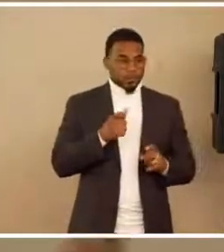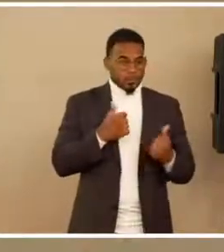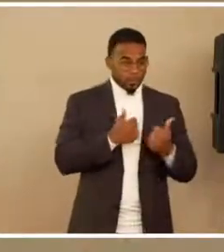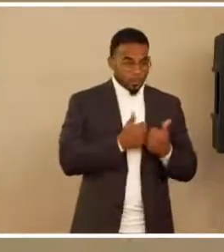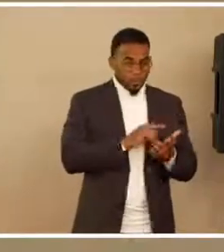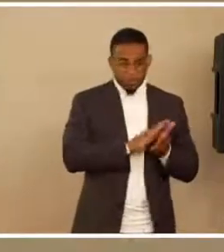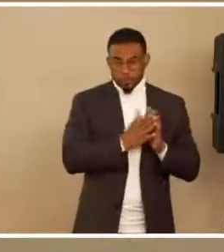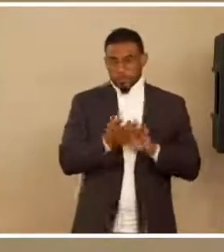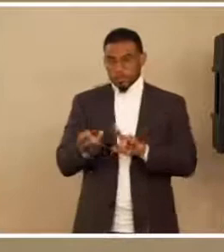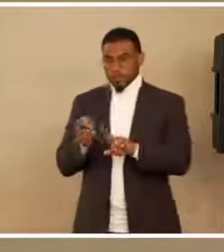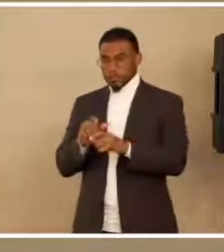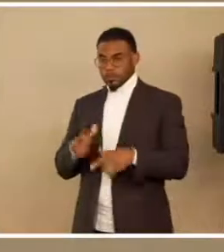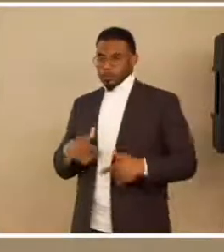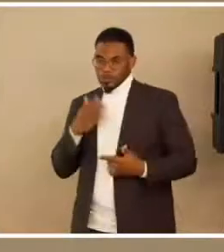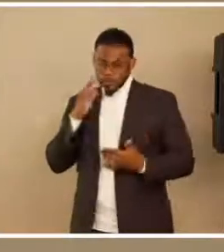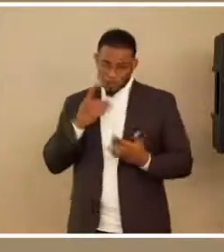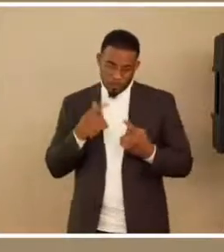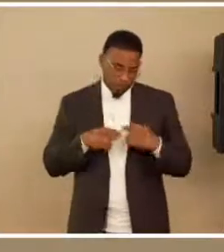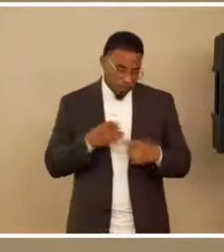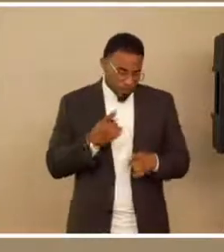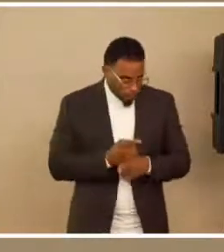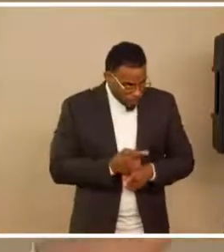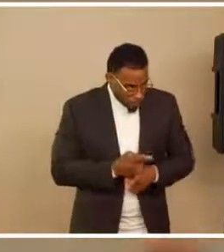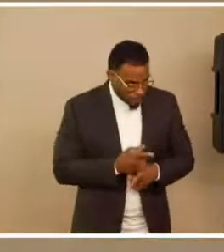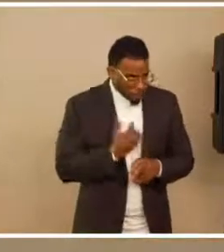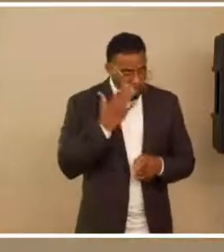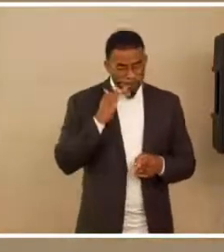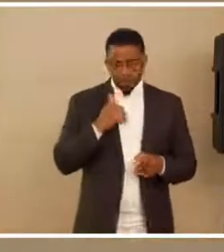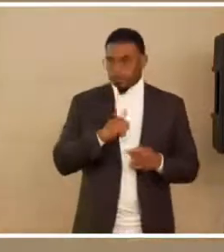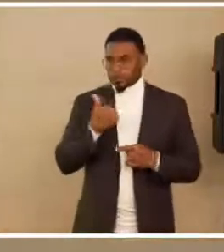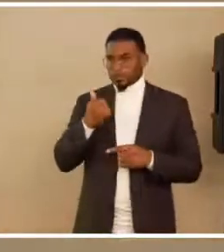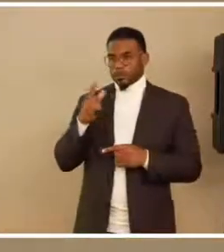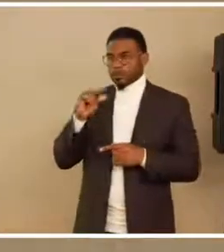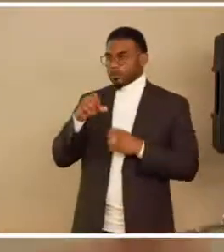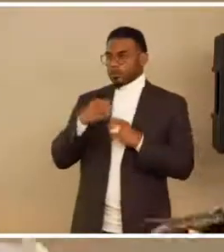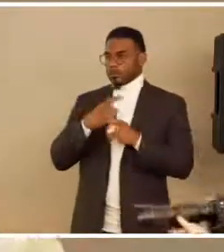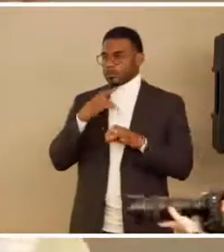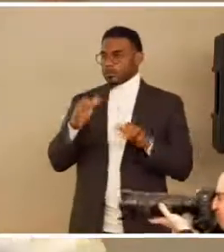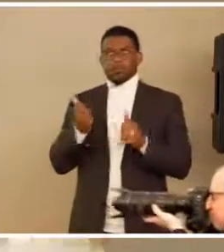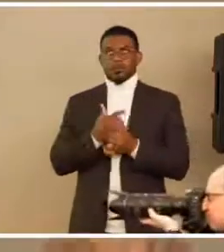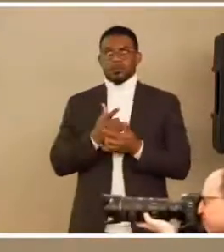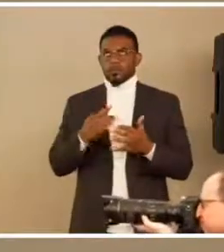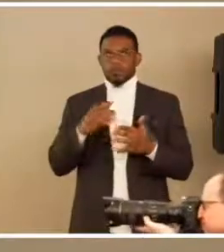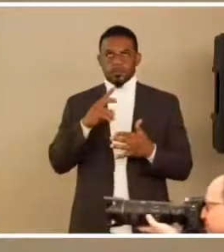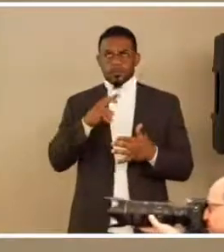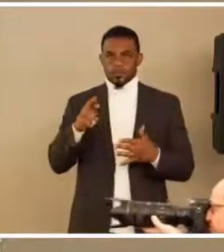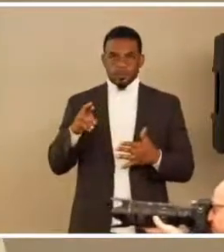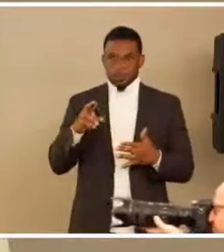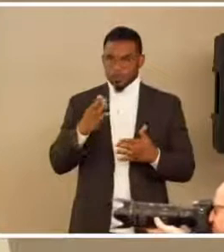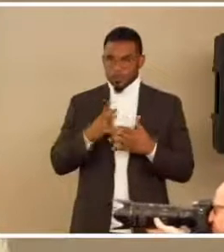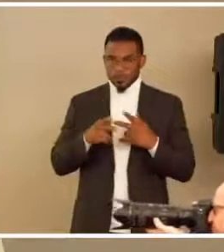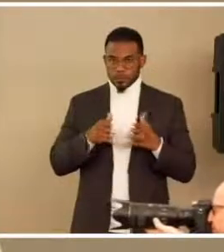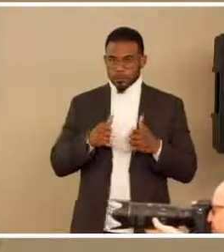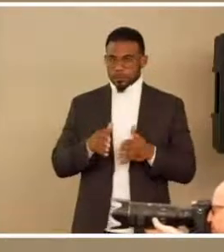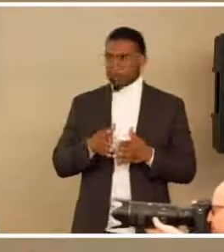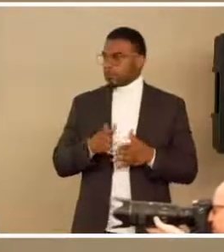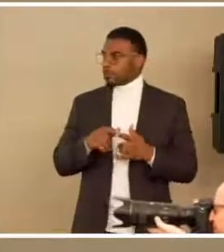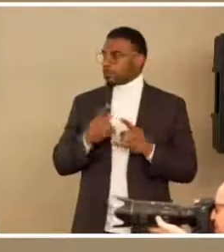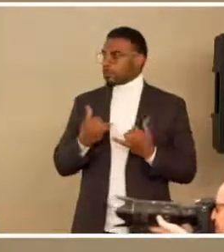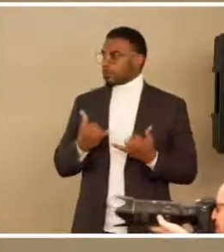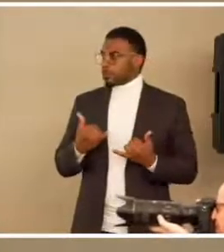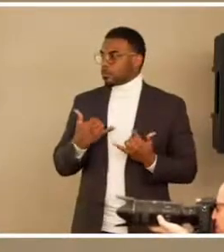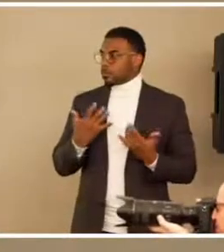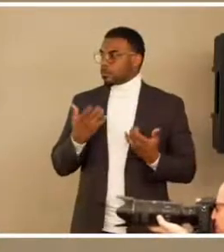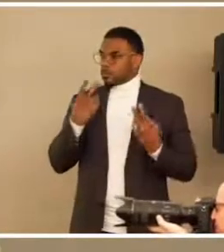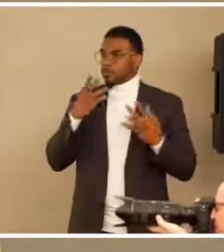to other aspects of life. Now, we know it's coming, right? We know in another 10, 20 years, we'll be doing everything VR some kind of way. But right